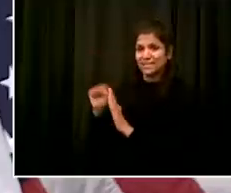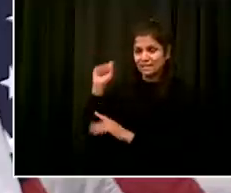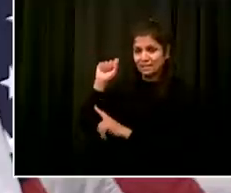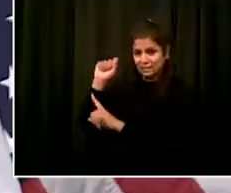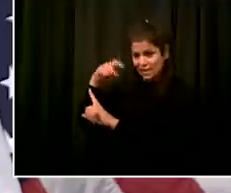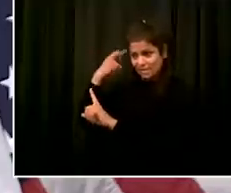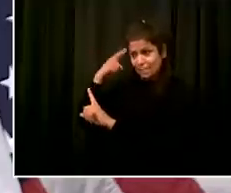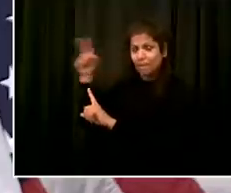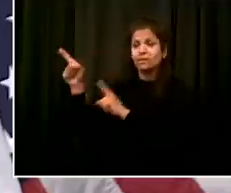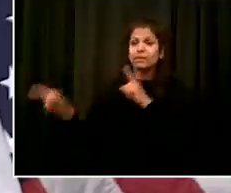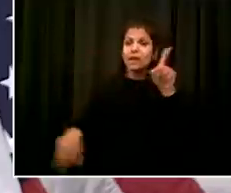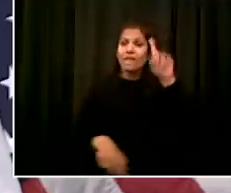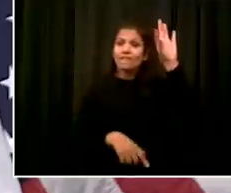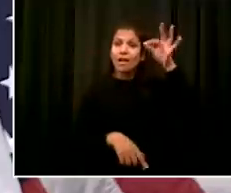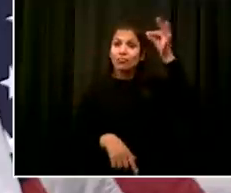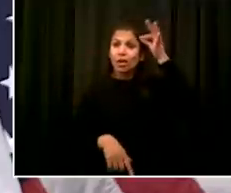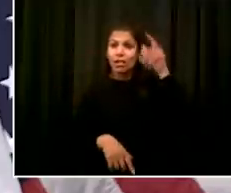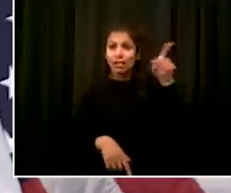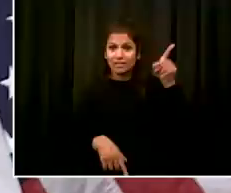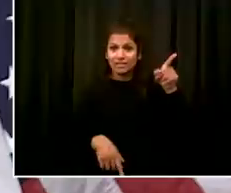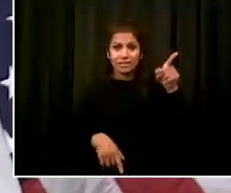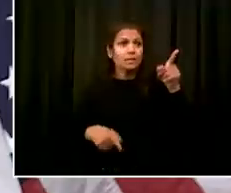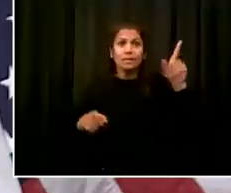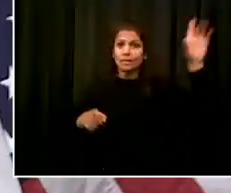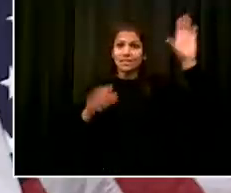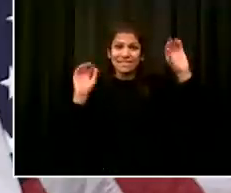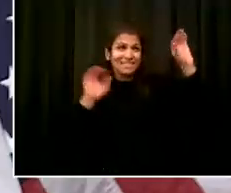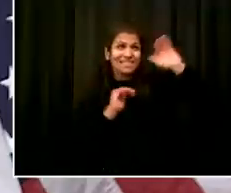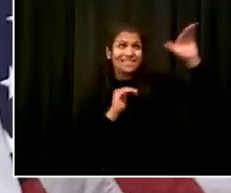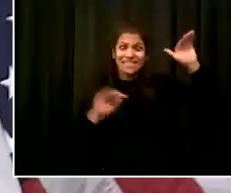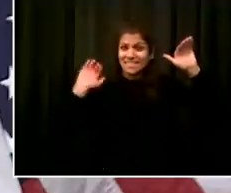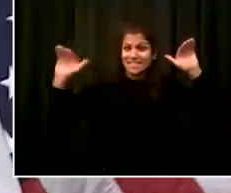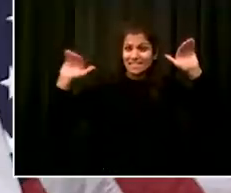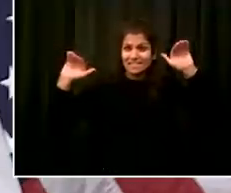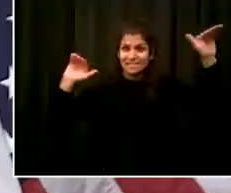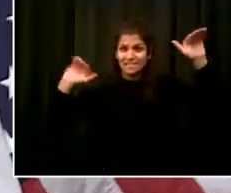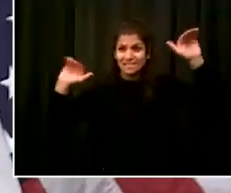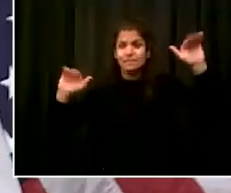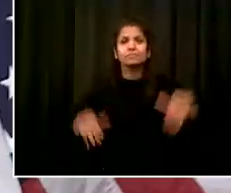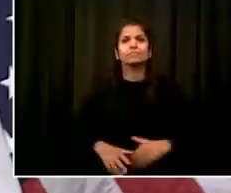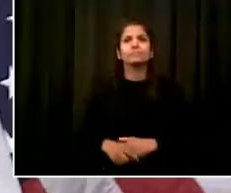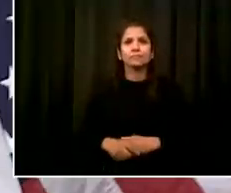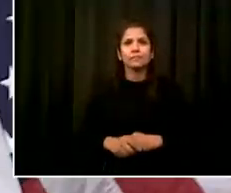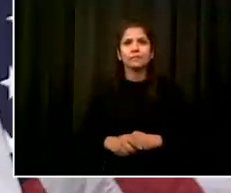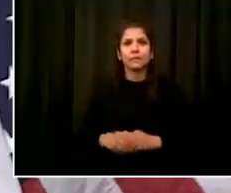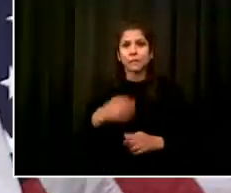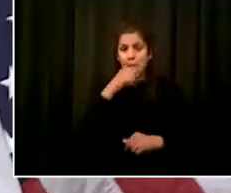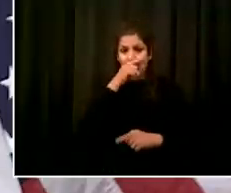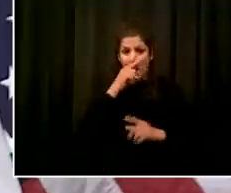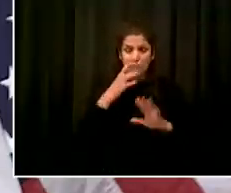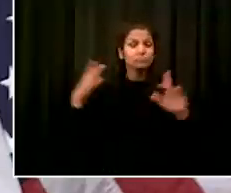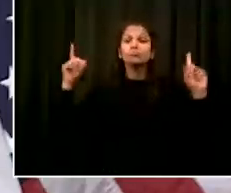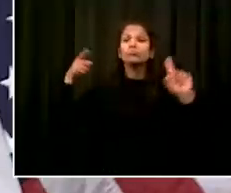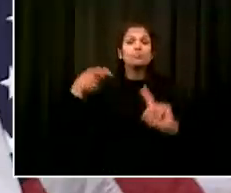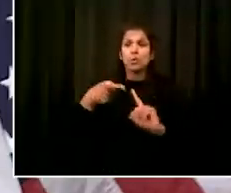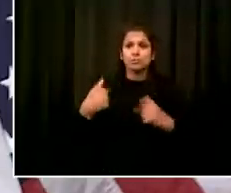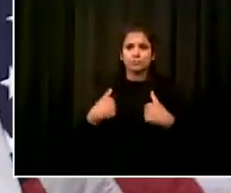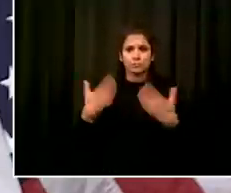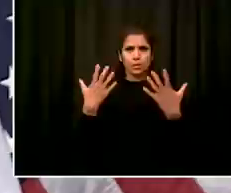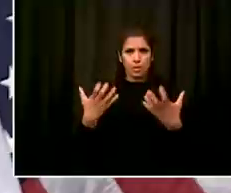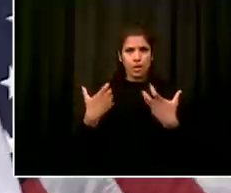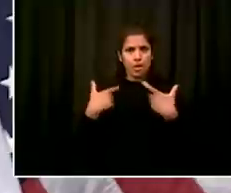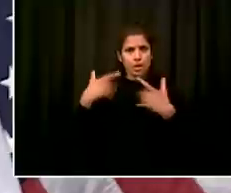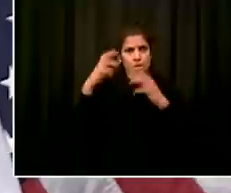So, Gloria, I am purposeful about fighting in Washington for the stimulus, fighting in Albany for the borrowing capacity, only to use as a